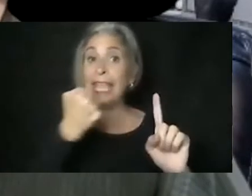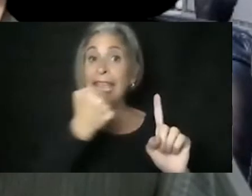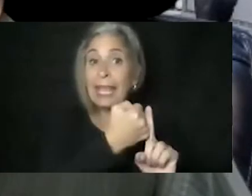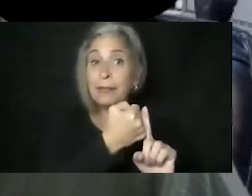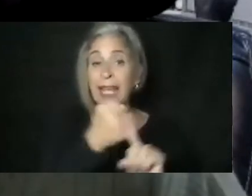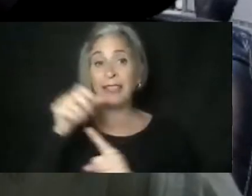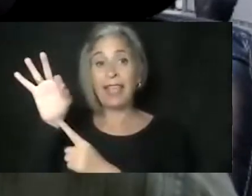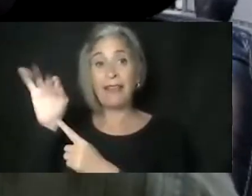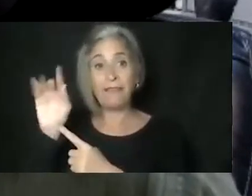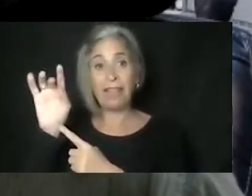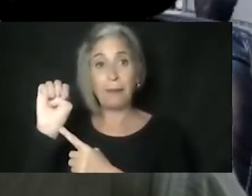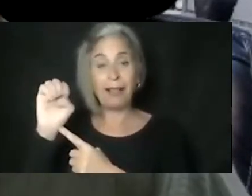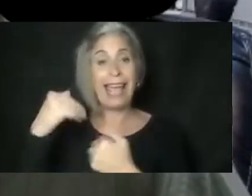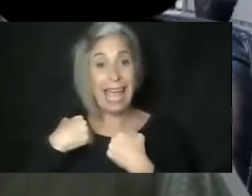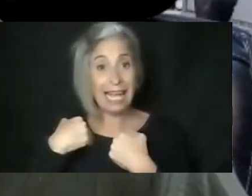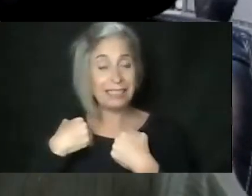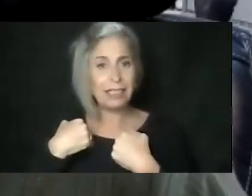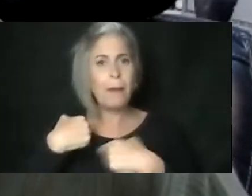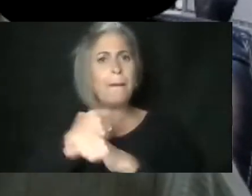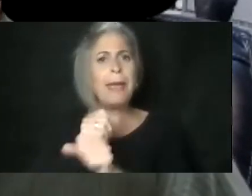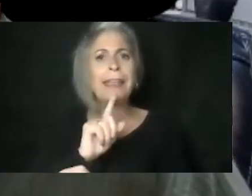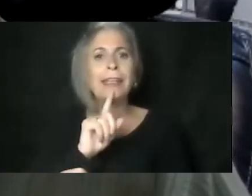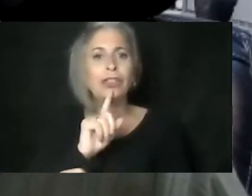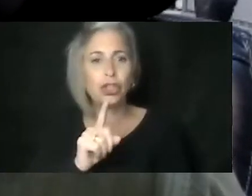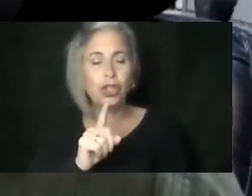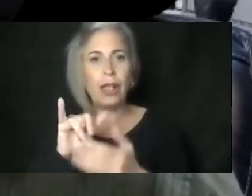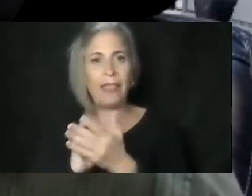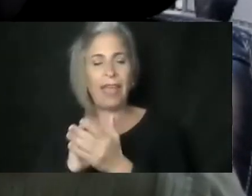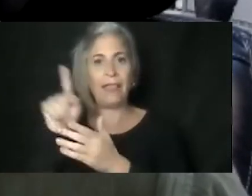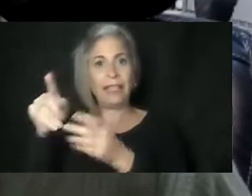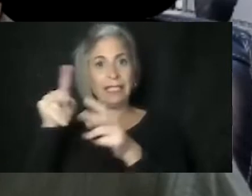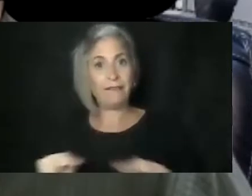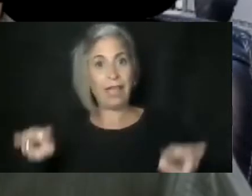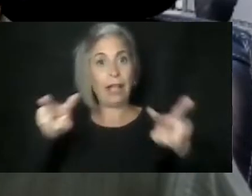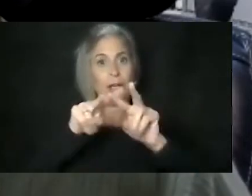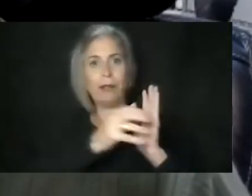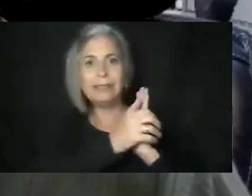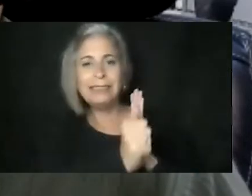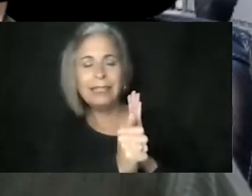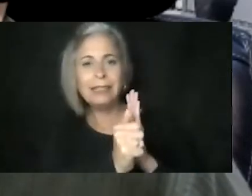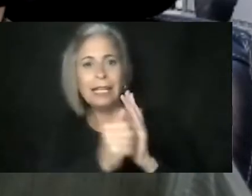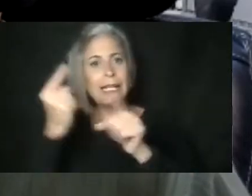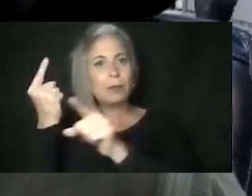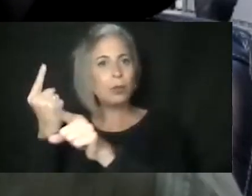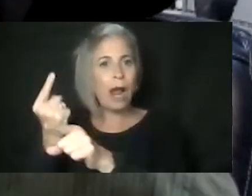is able to have on the other side is making sure that this valuable skill is